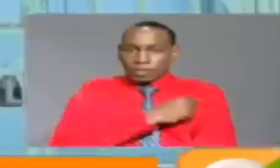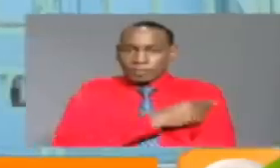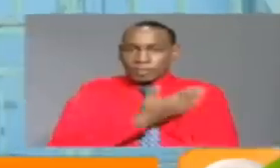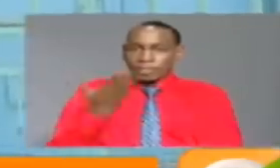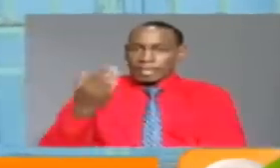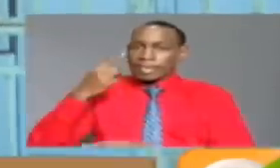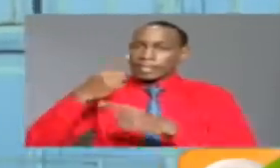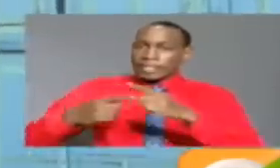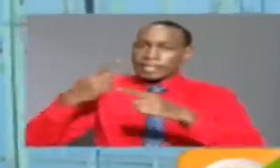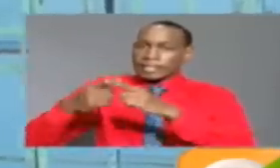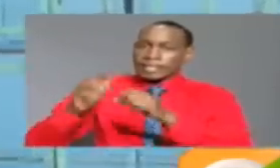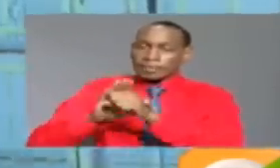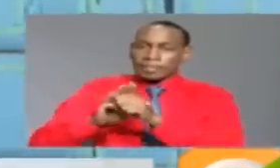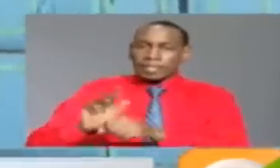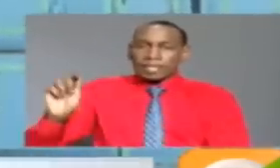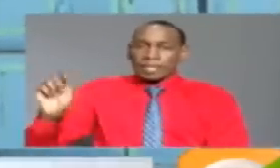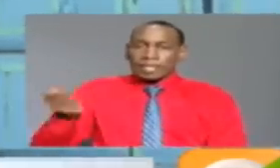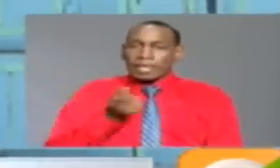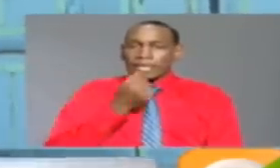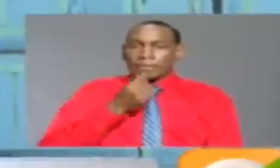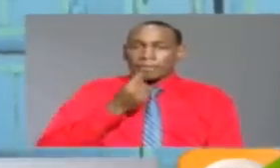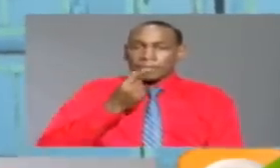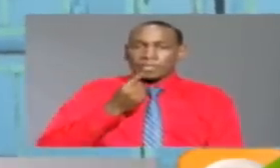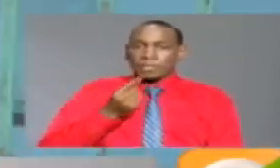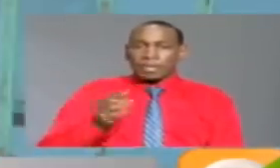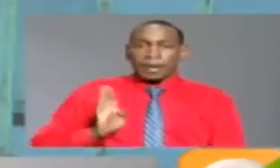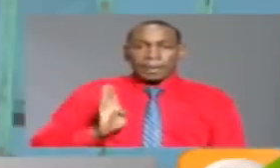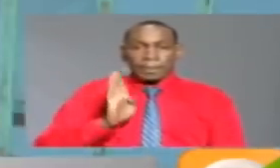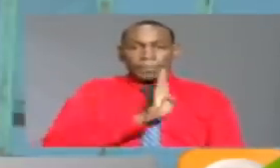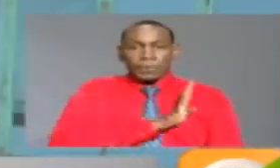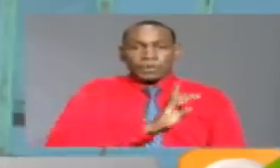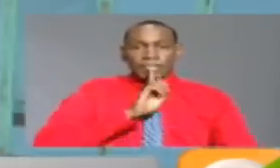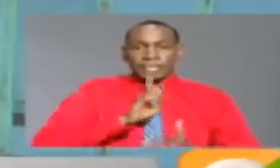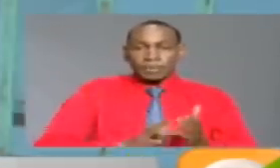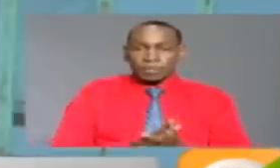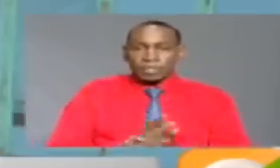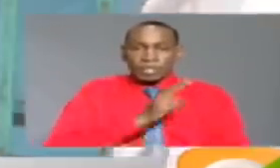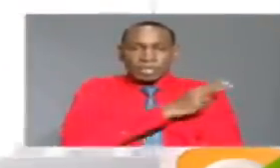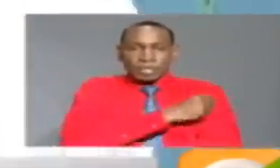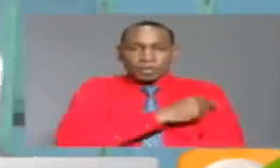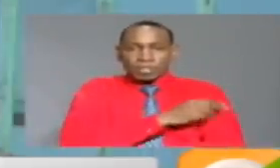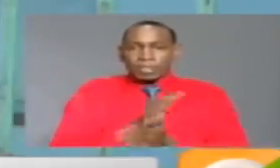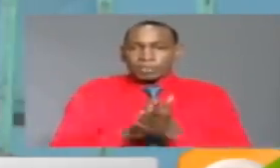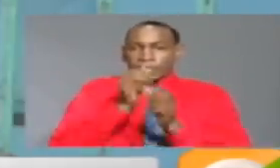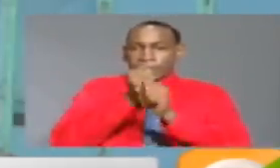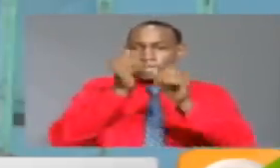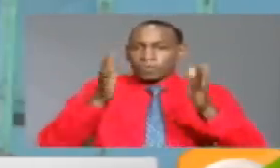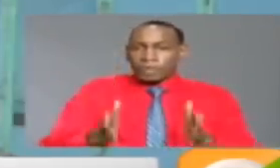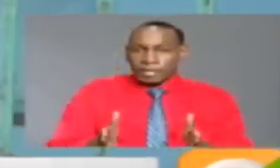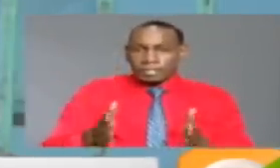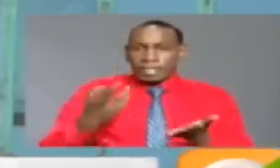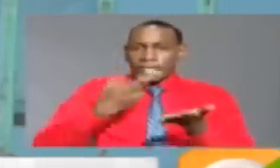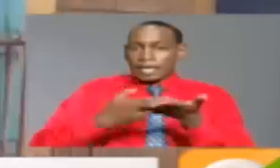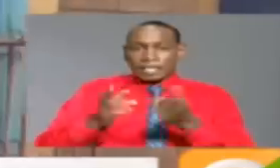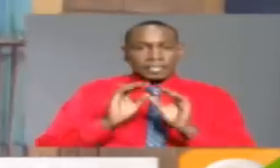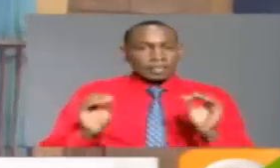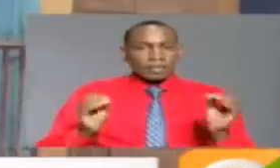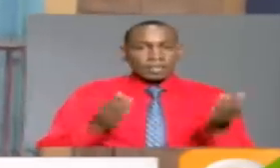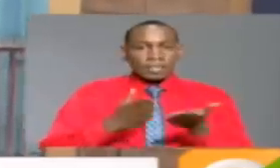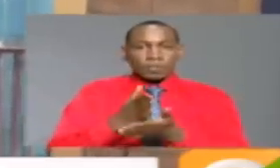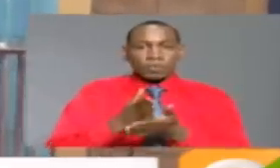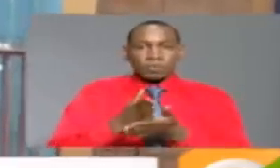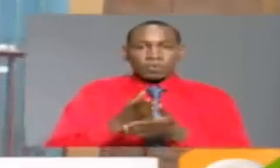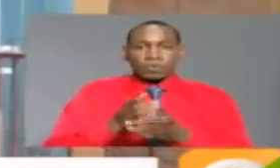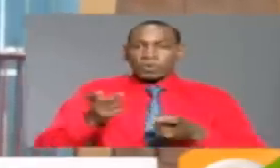mingi. The Kenya Medical Practitioners and Dentist Board says that the clinic and the operators are not registered by the